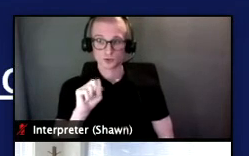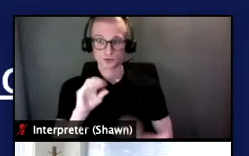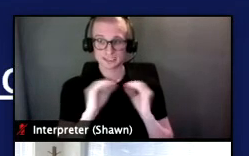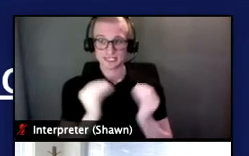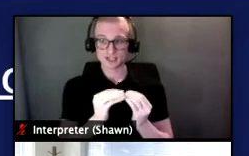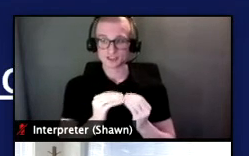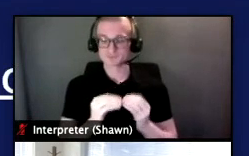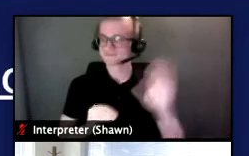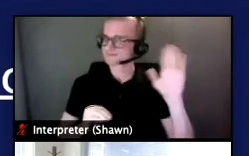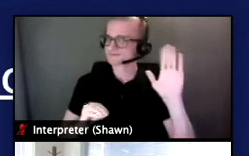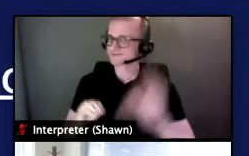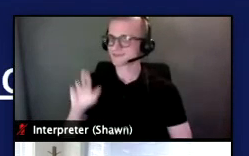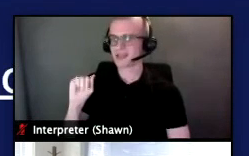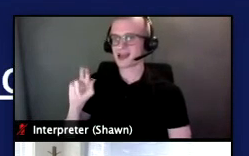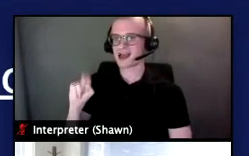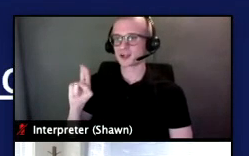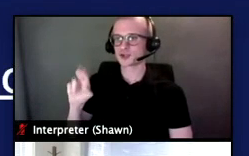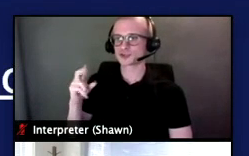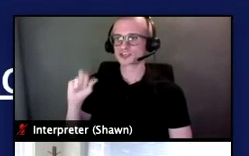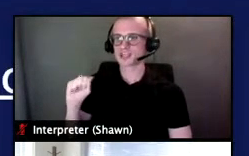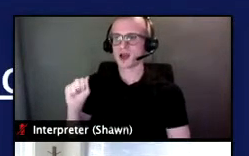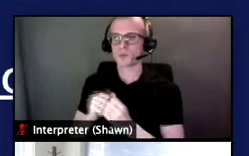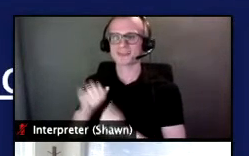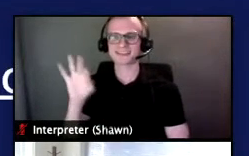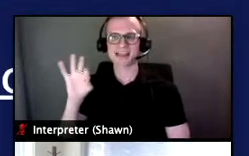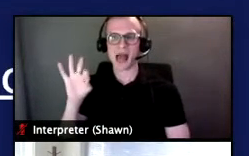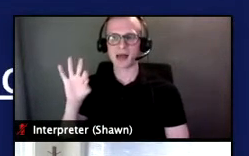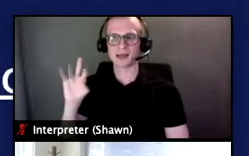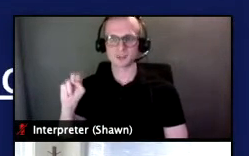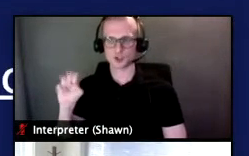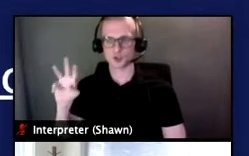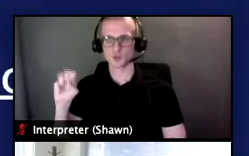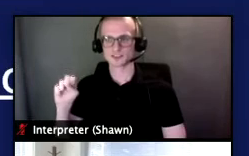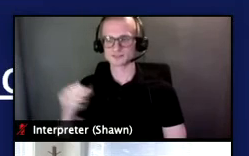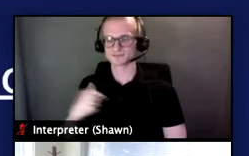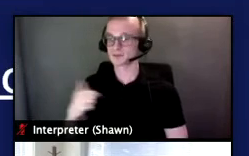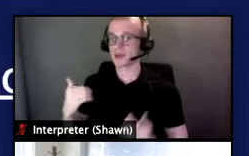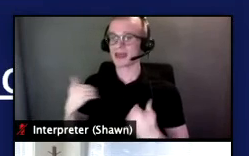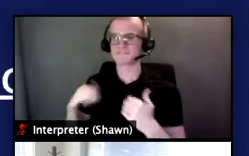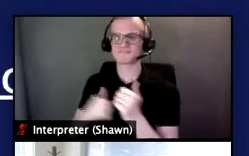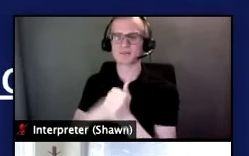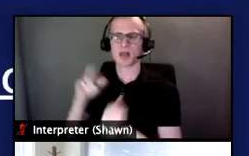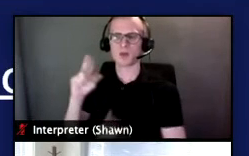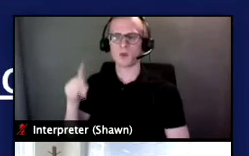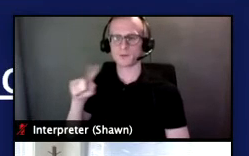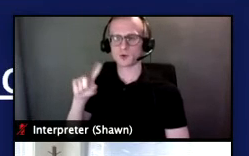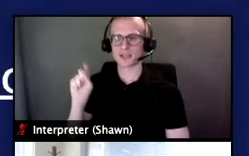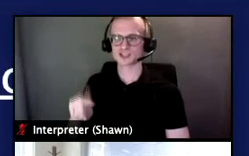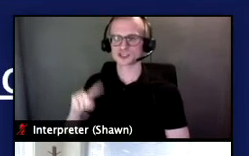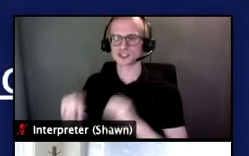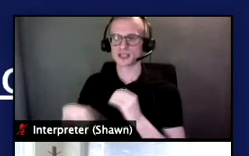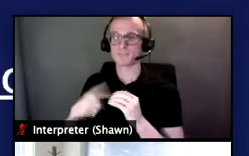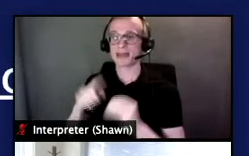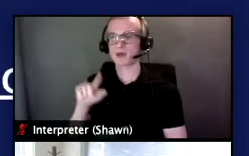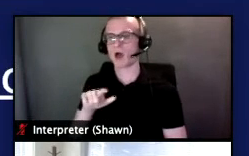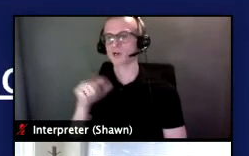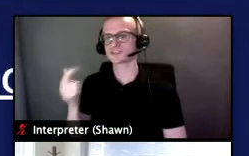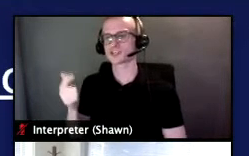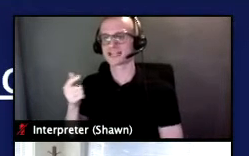is Anusha with 9 News. I had a follow-up question regarding the alternative care